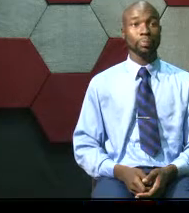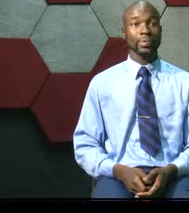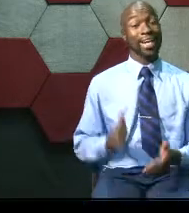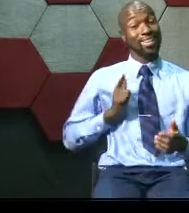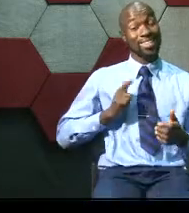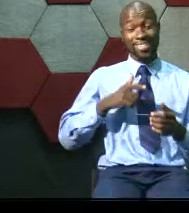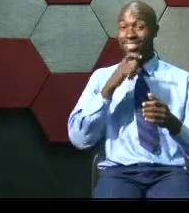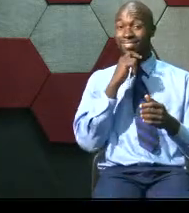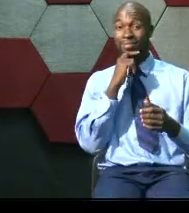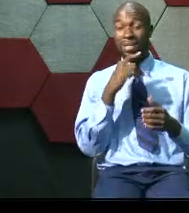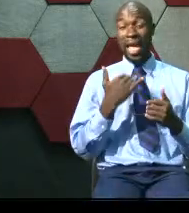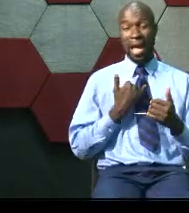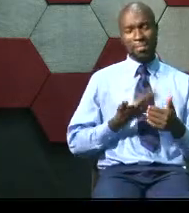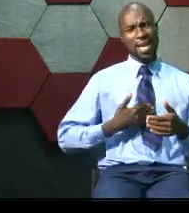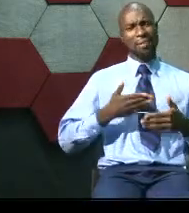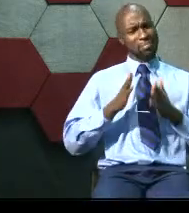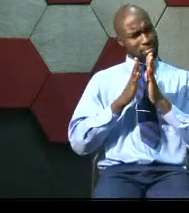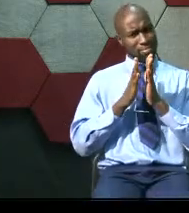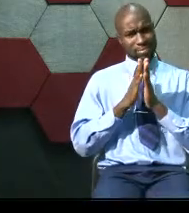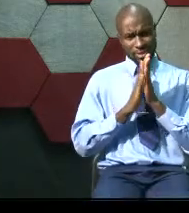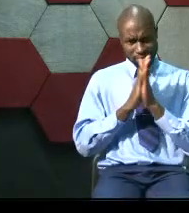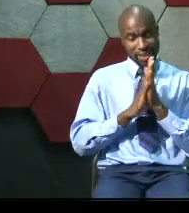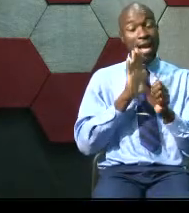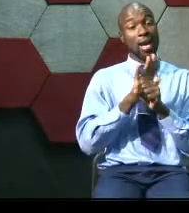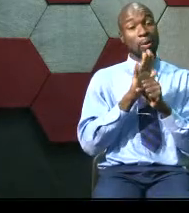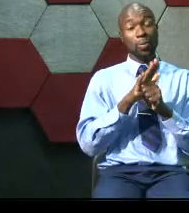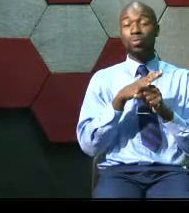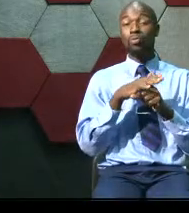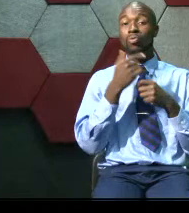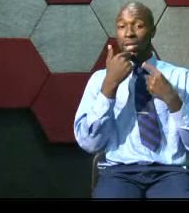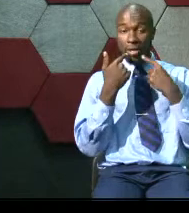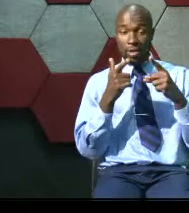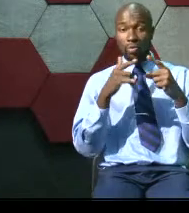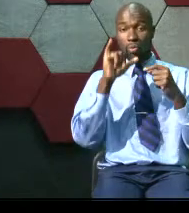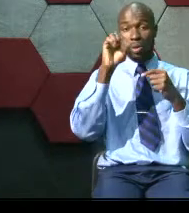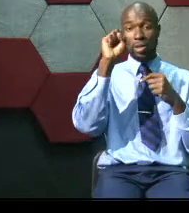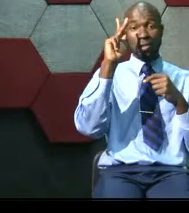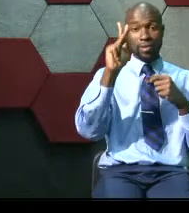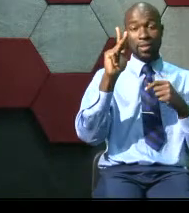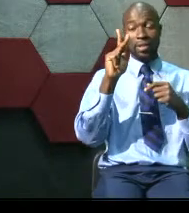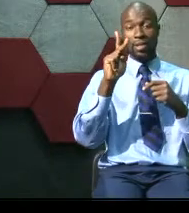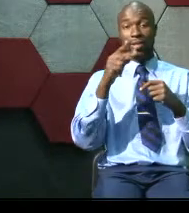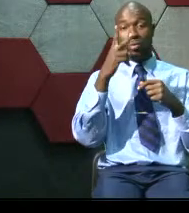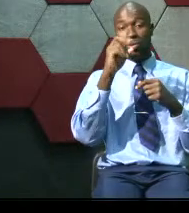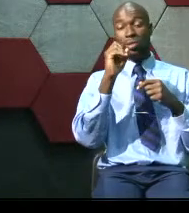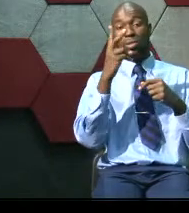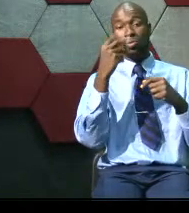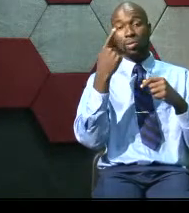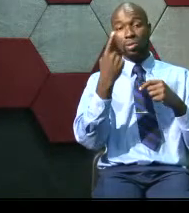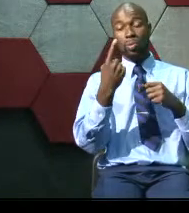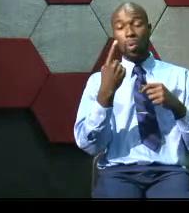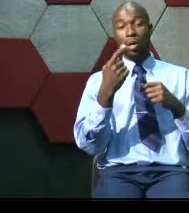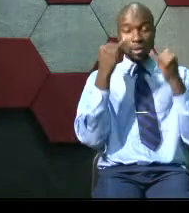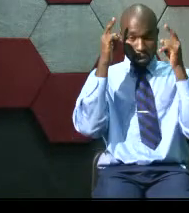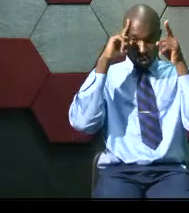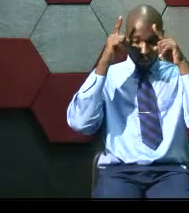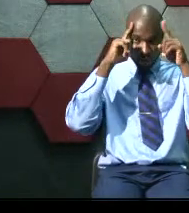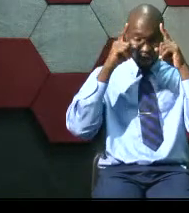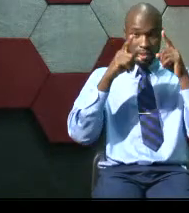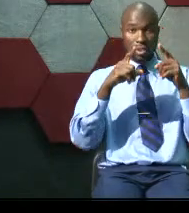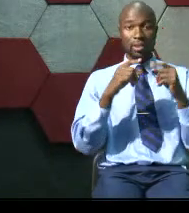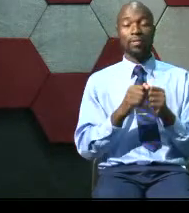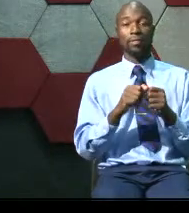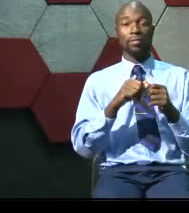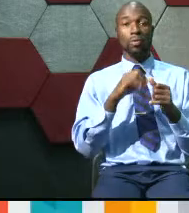Ladies and gentlemen, I'm delighted to announce that the YSK 2021 Innovative Project in Energy Special